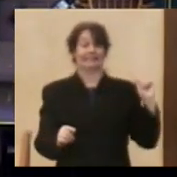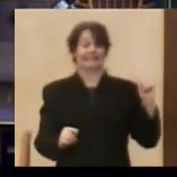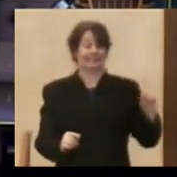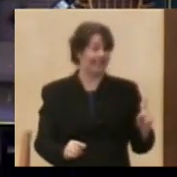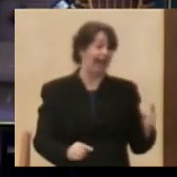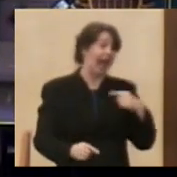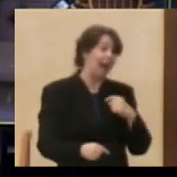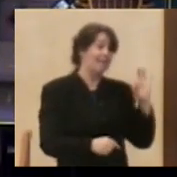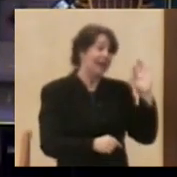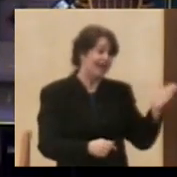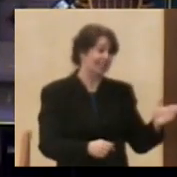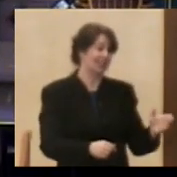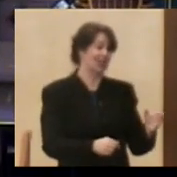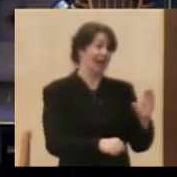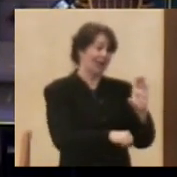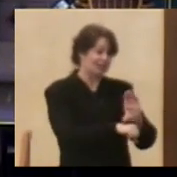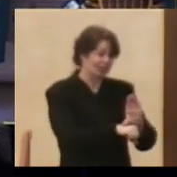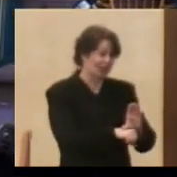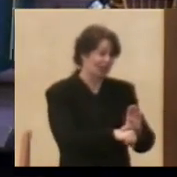even pastors aren't perfect.